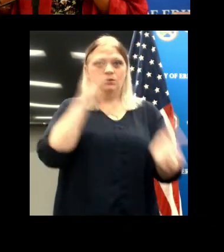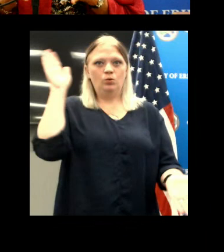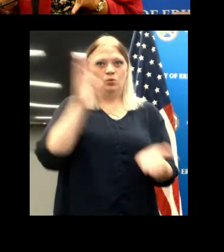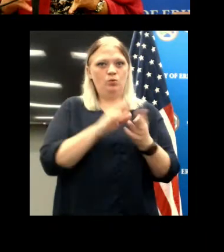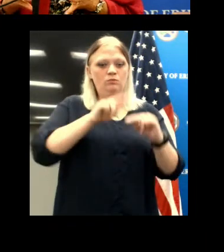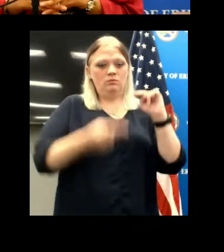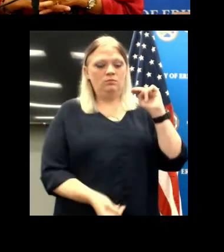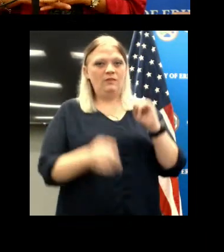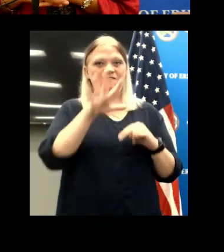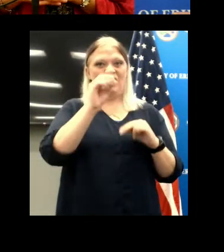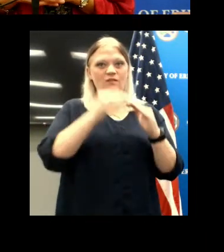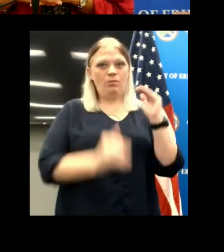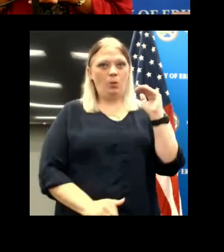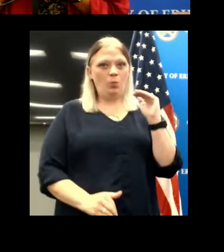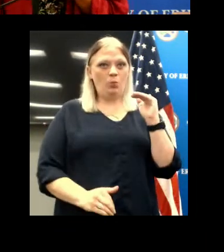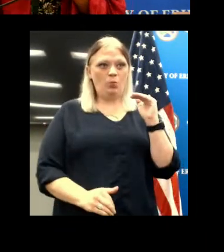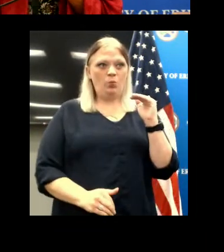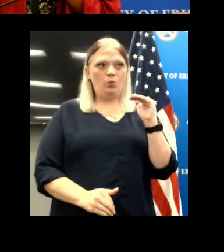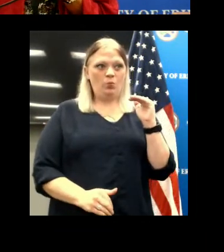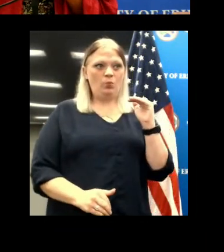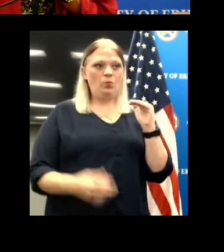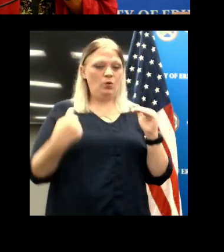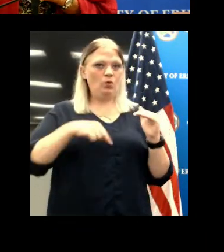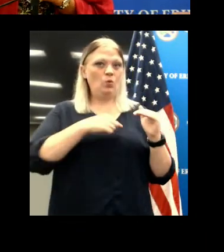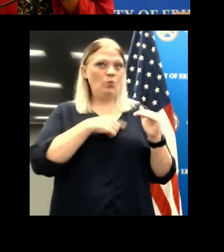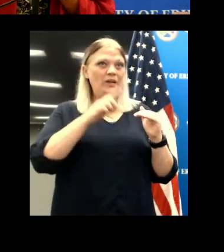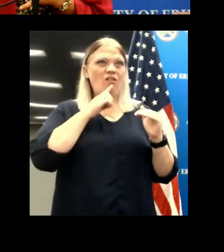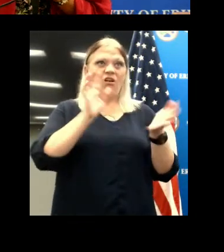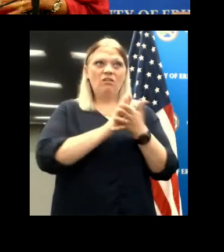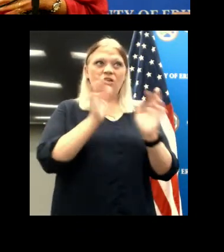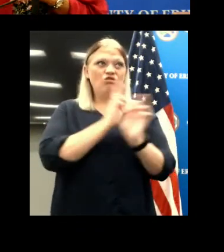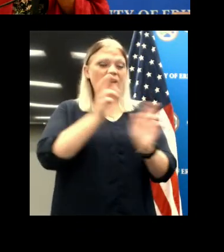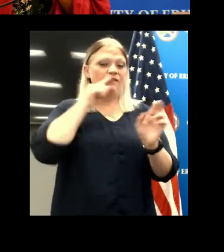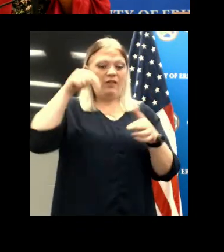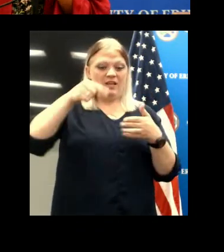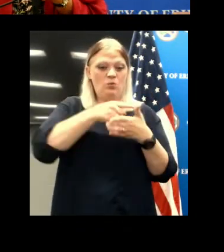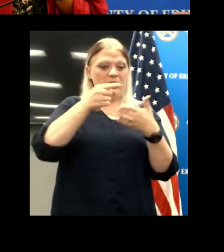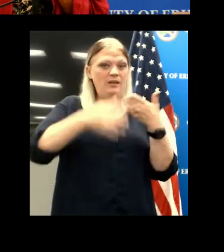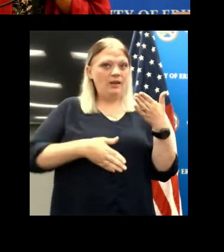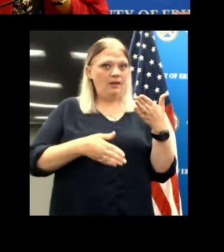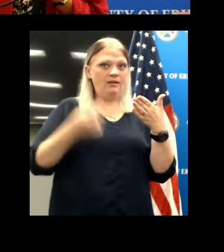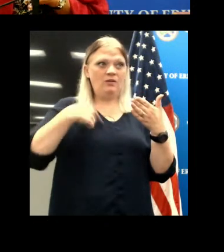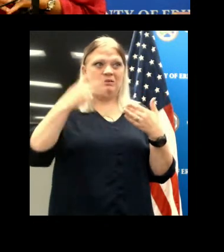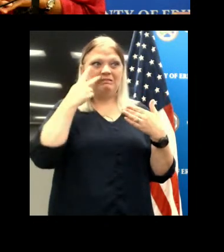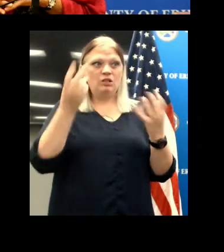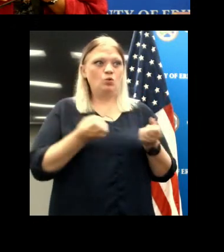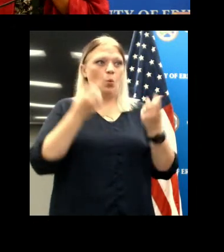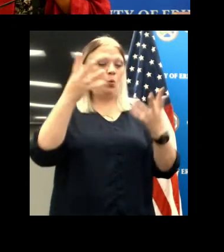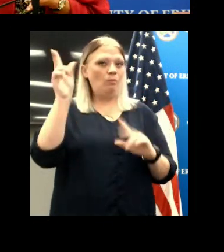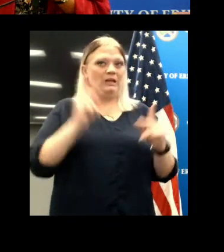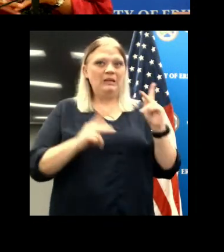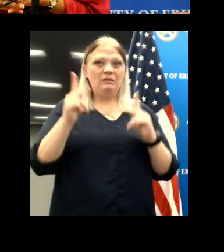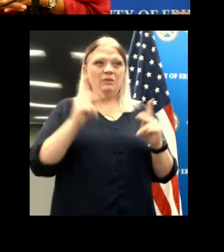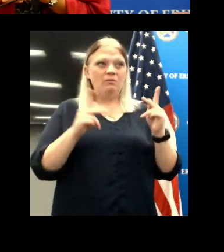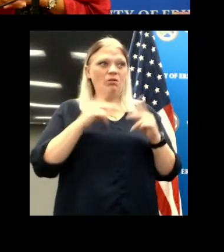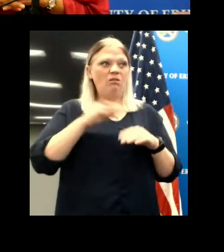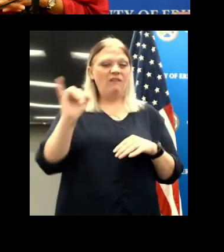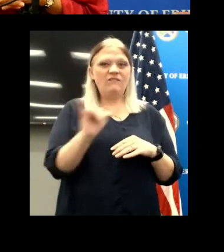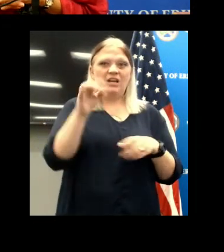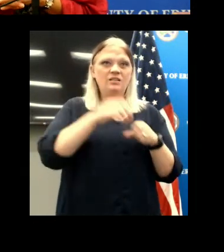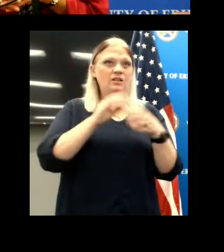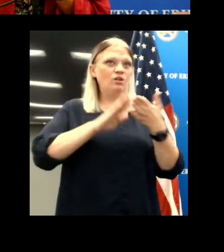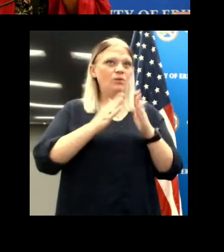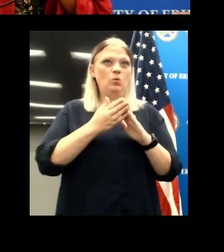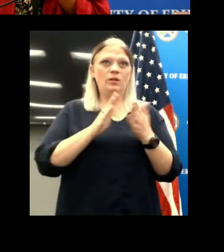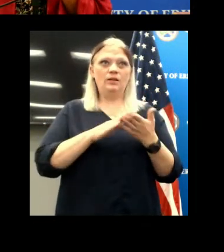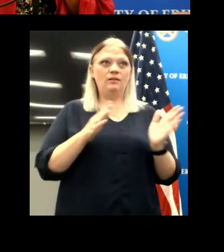50 or below. So we are getting ready for this weekend. You know, we were seeing too many people getting infected in our